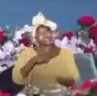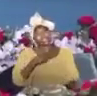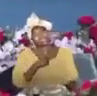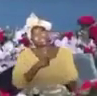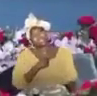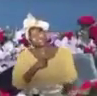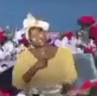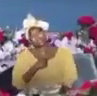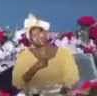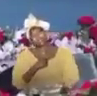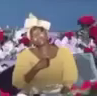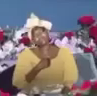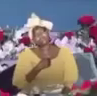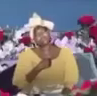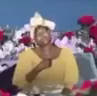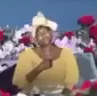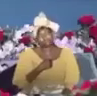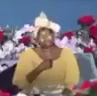in me.